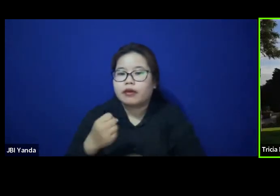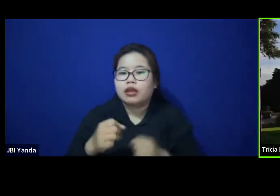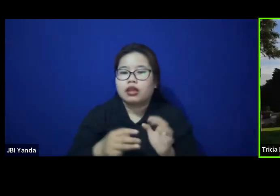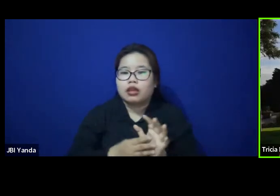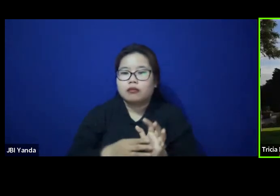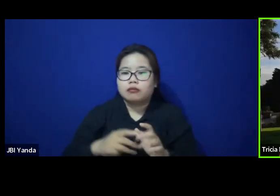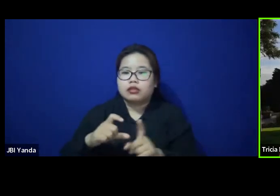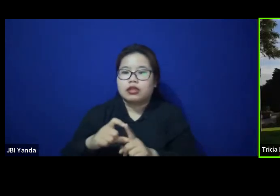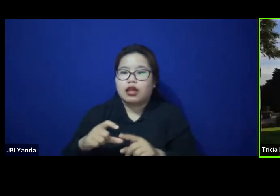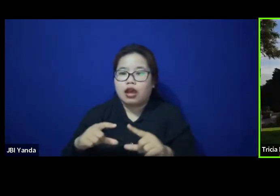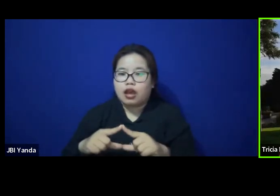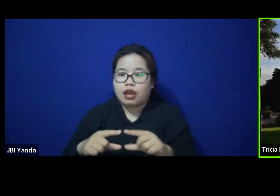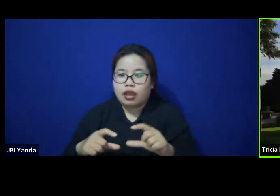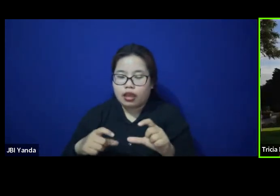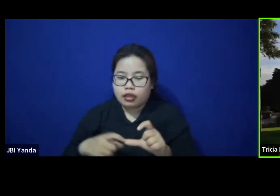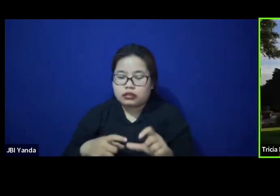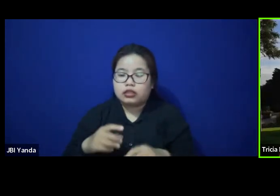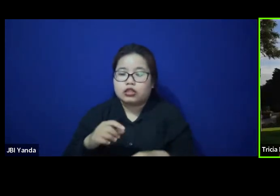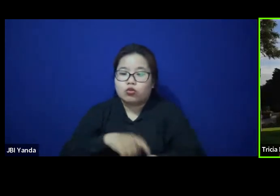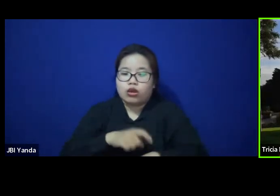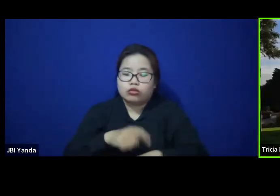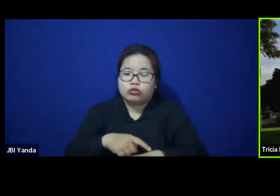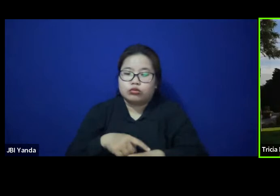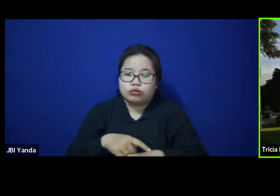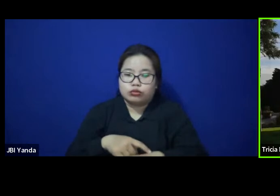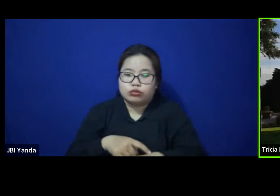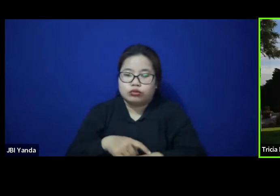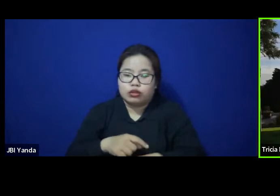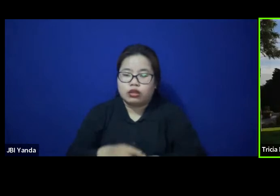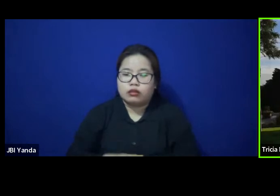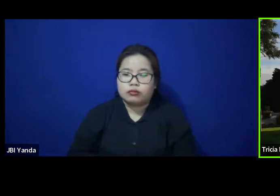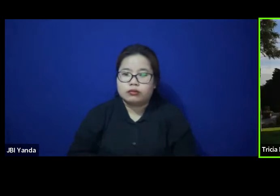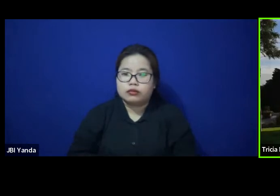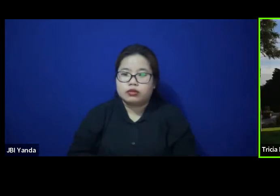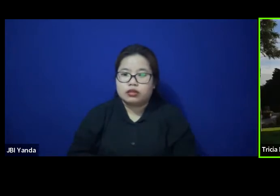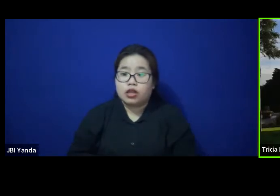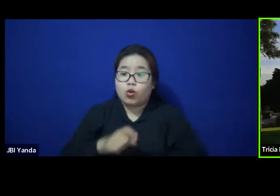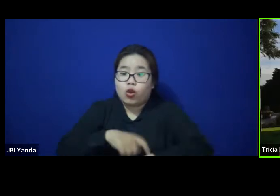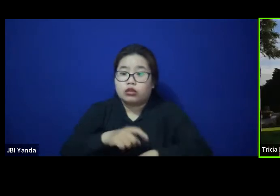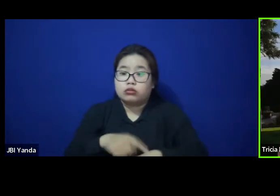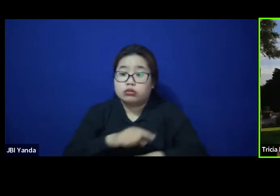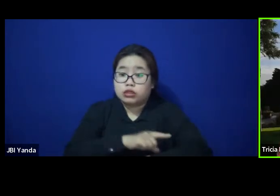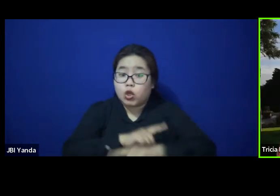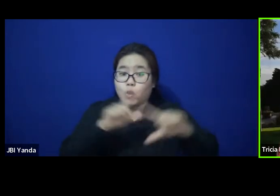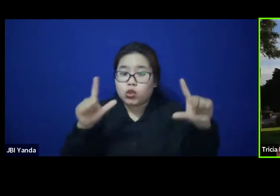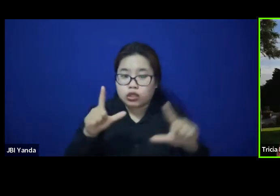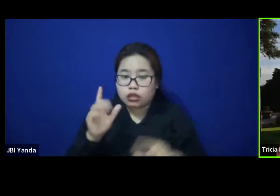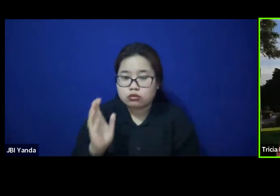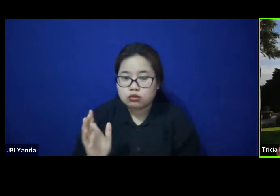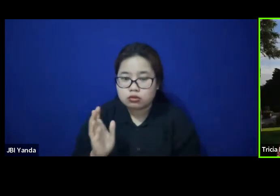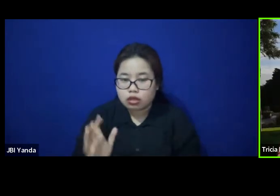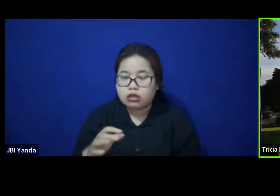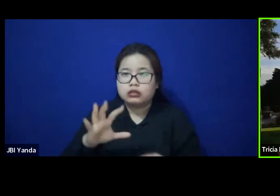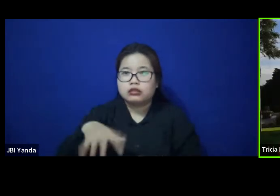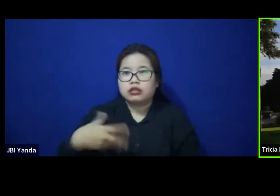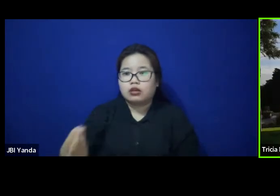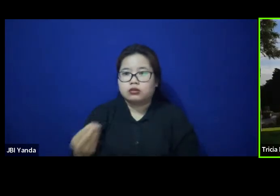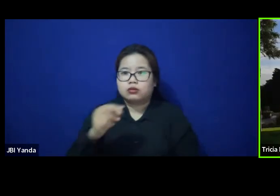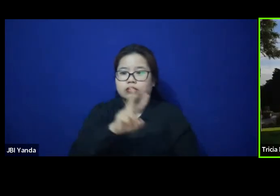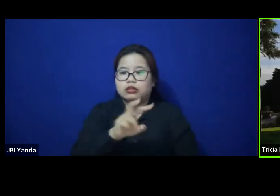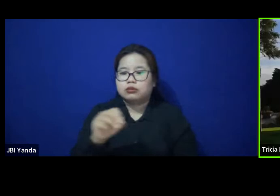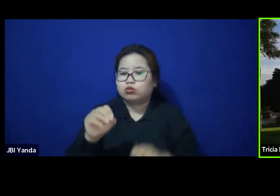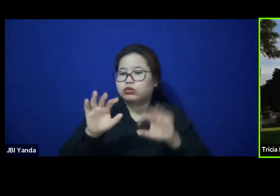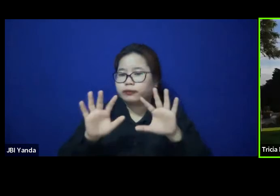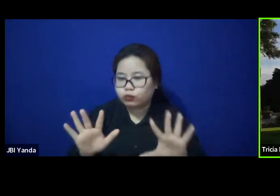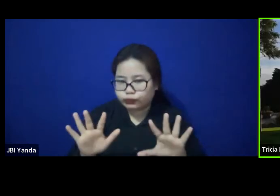through in late 2000 and up to 2010, the actual work was done